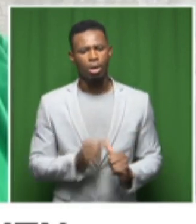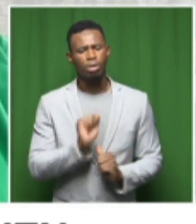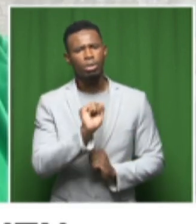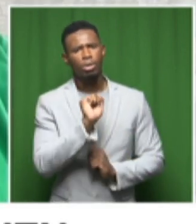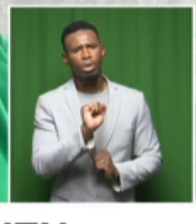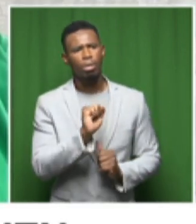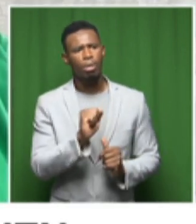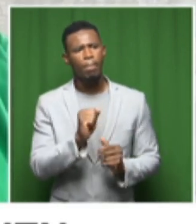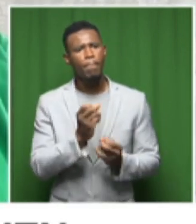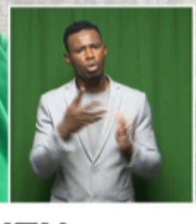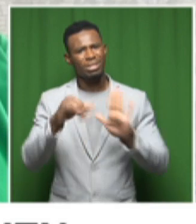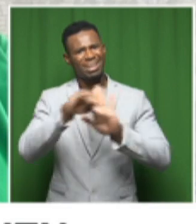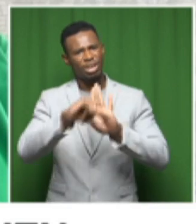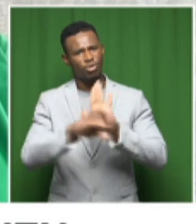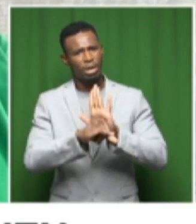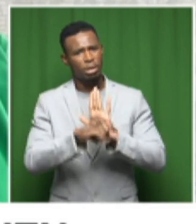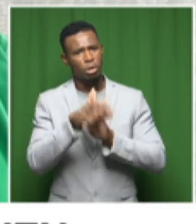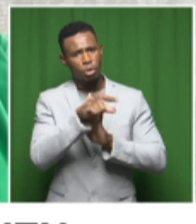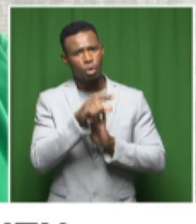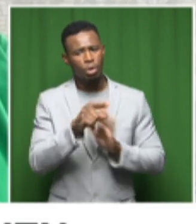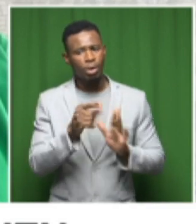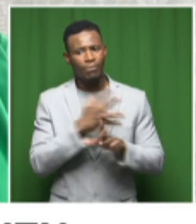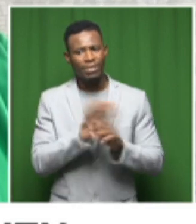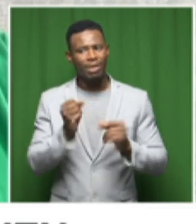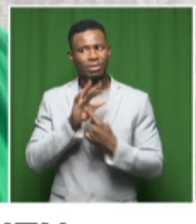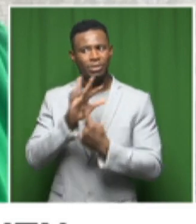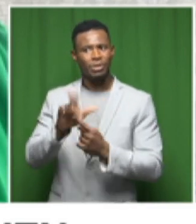go-to ingredients that you never short off in your kitchen?